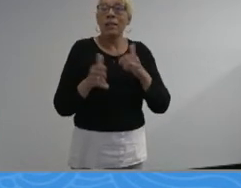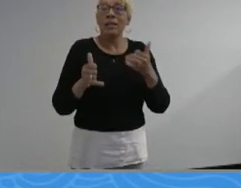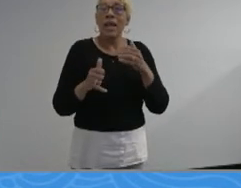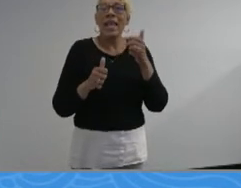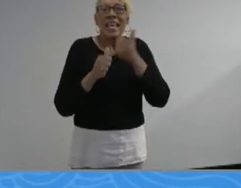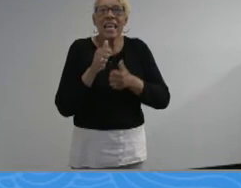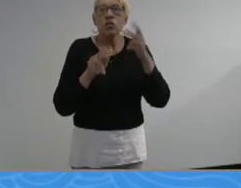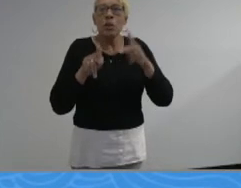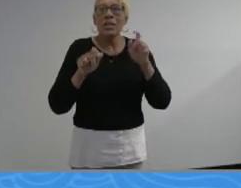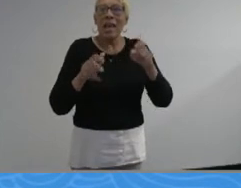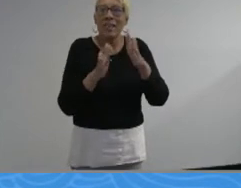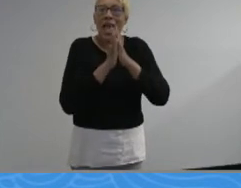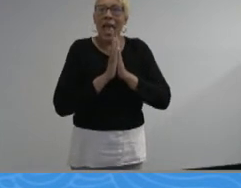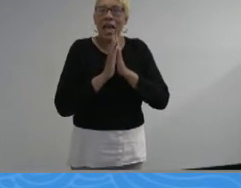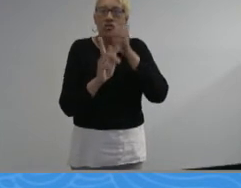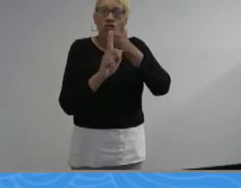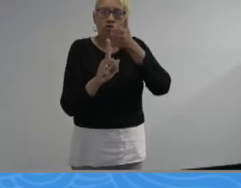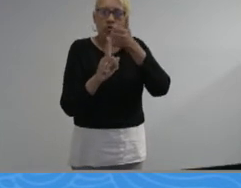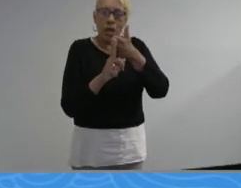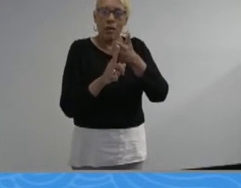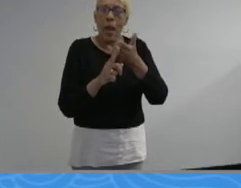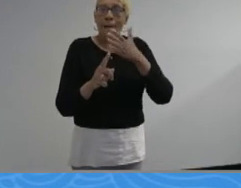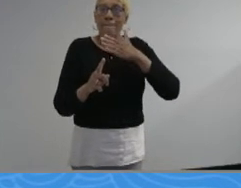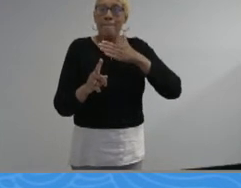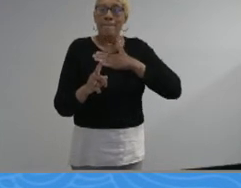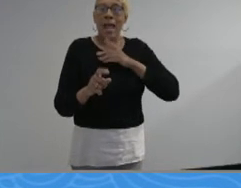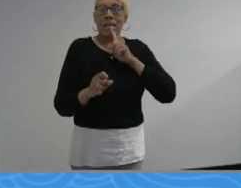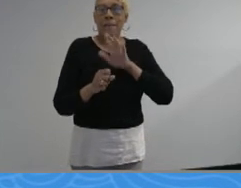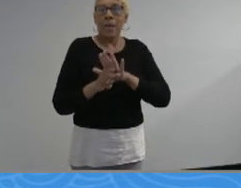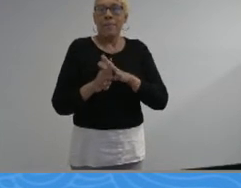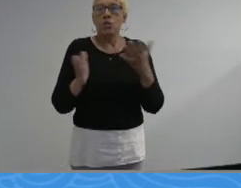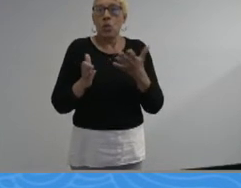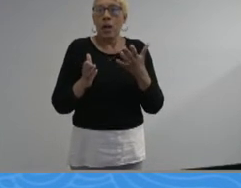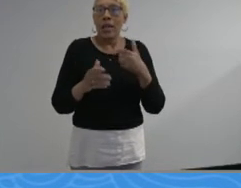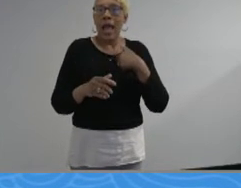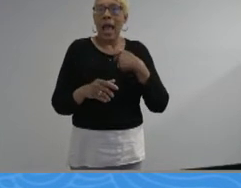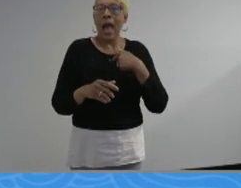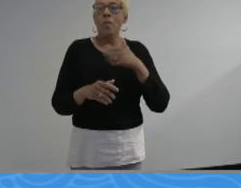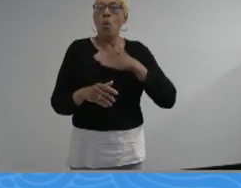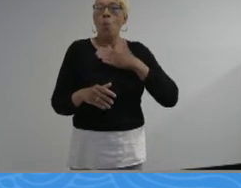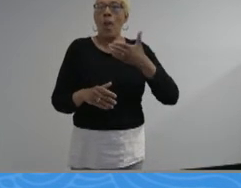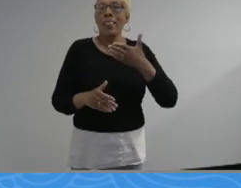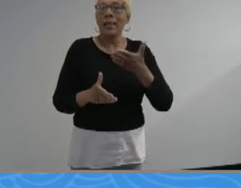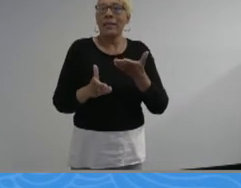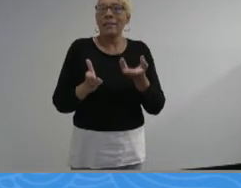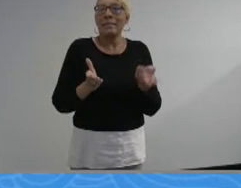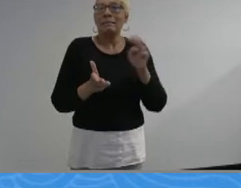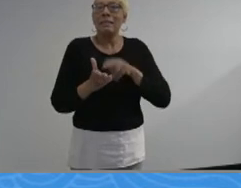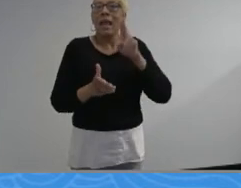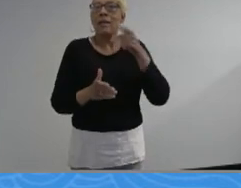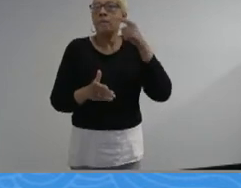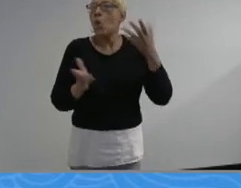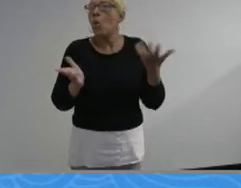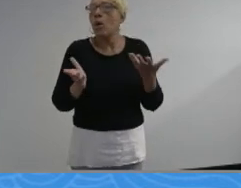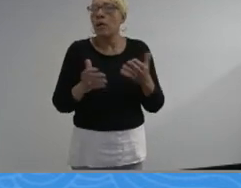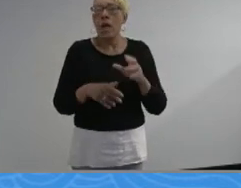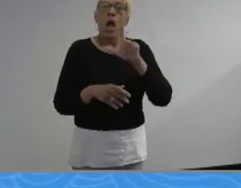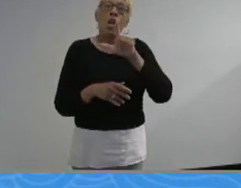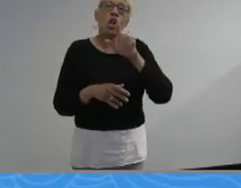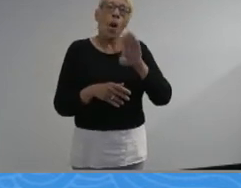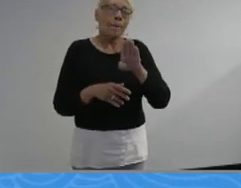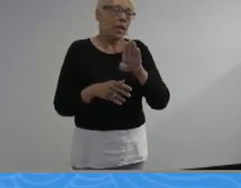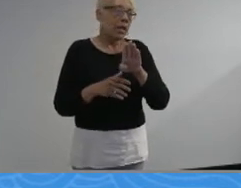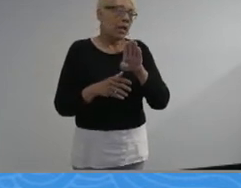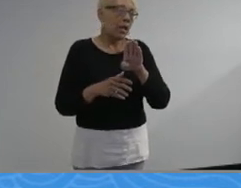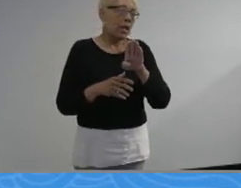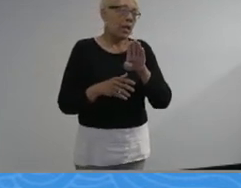to ask him, her, or themselves, what is my commitment? What am I willing to stand up for? What am I willing to do? Long Beach is one of the most racially